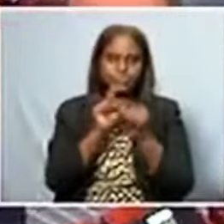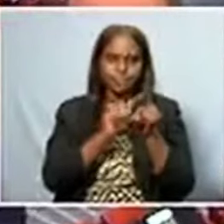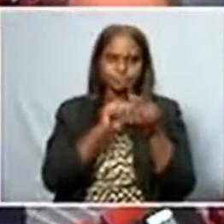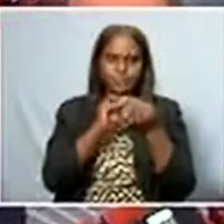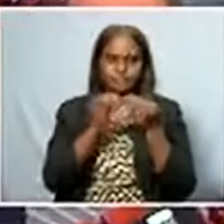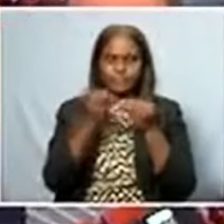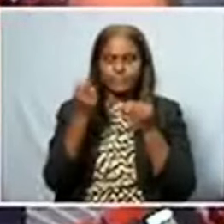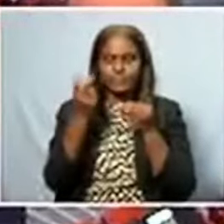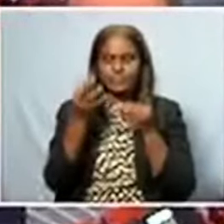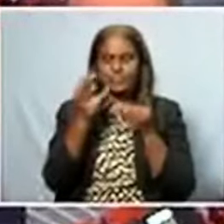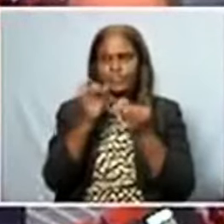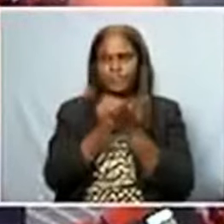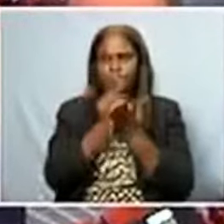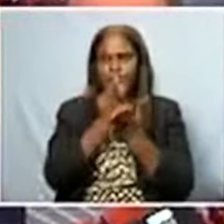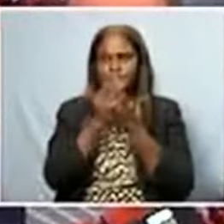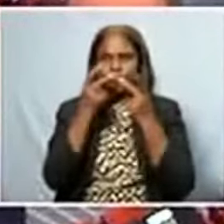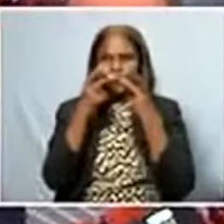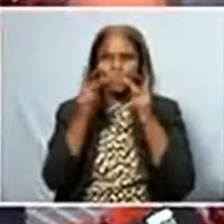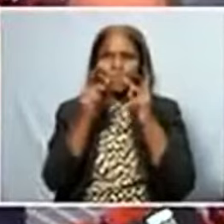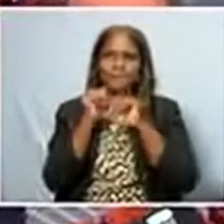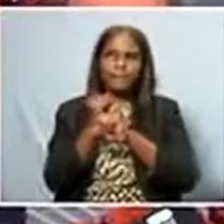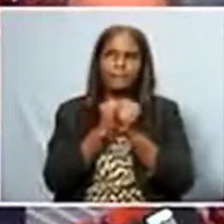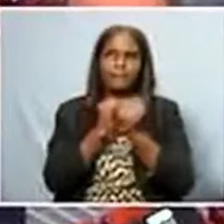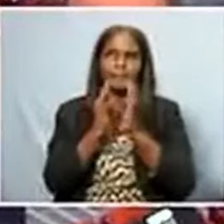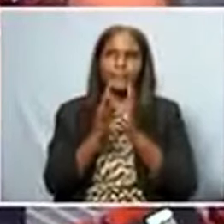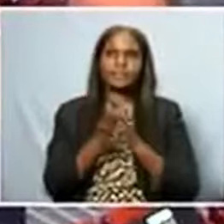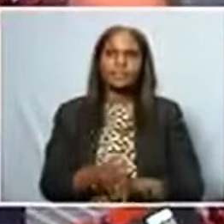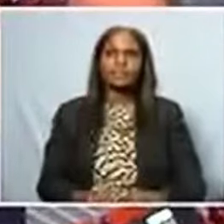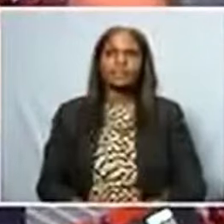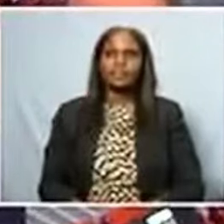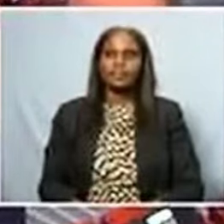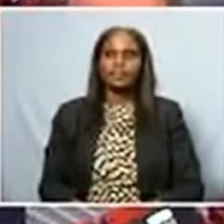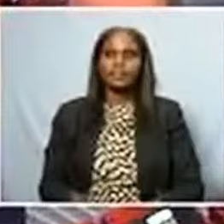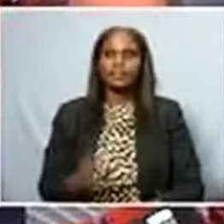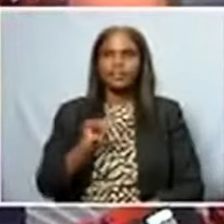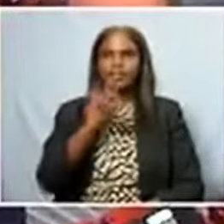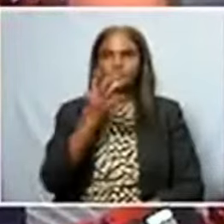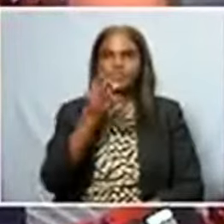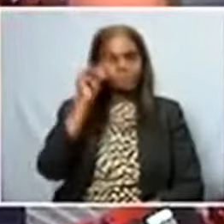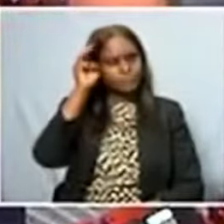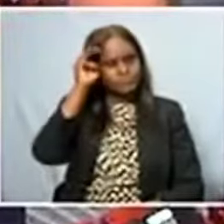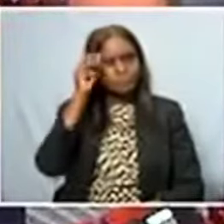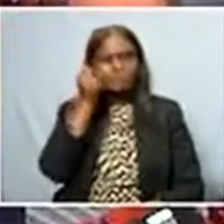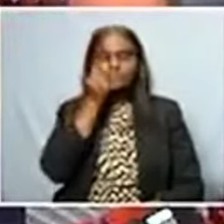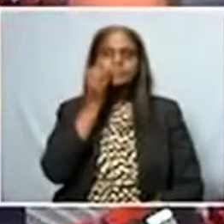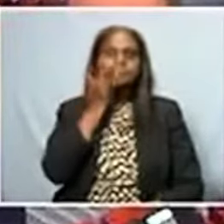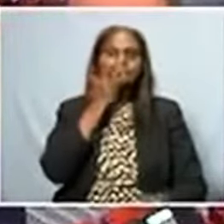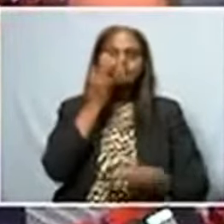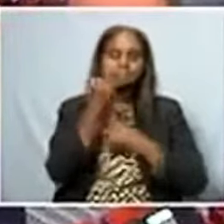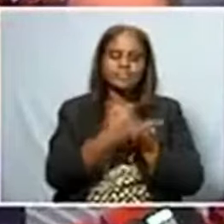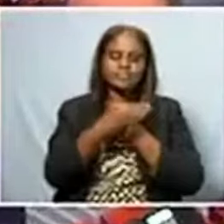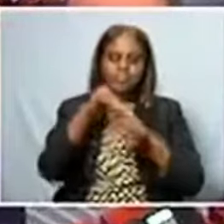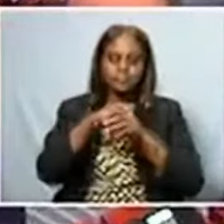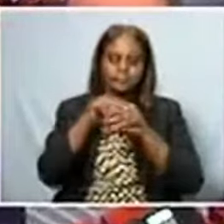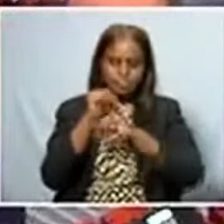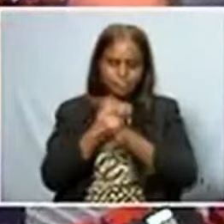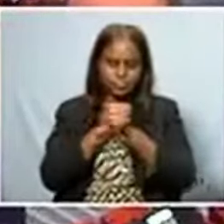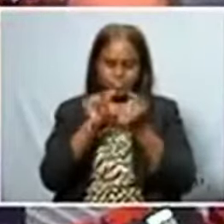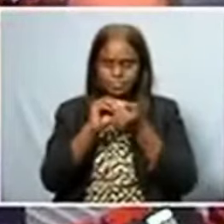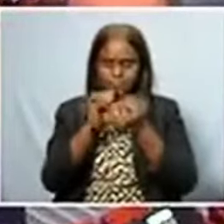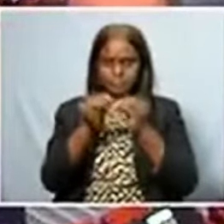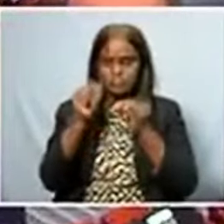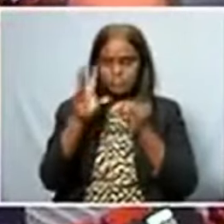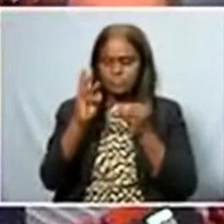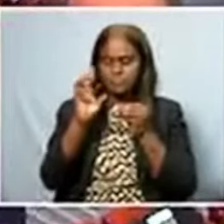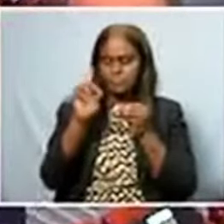12, Office of the Public Protector. Head 15, Ministry of Home Affairs and Internal Security. Head 16,